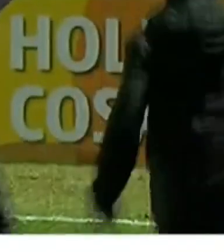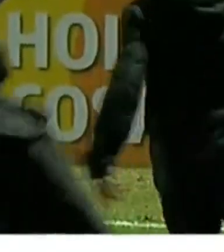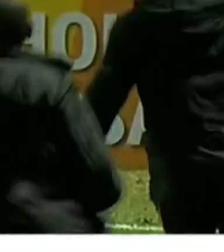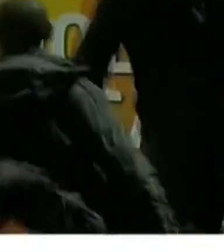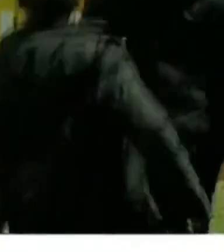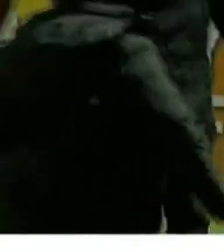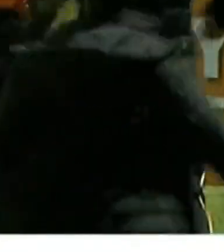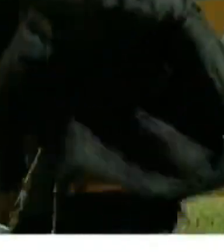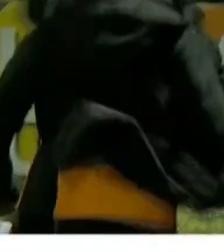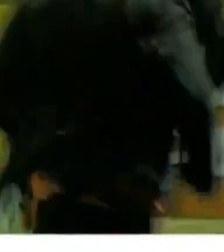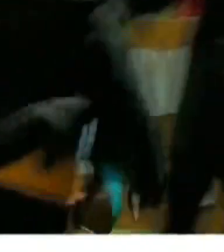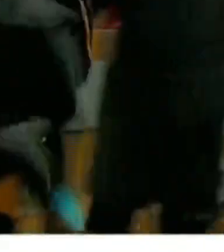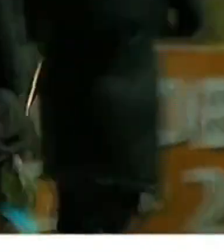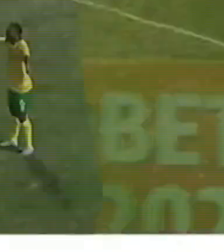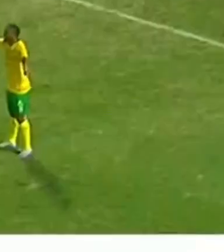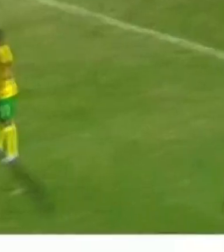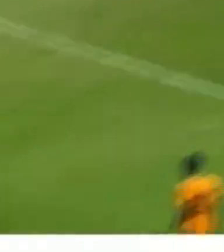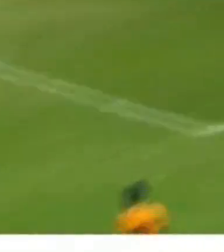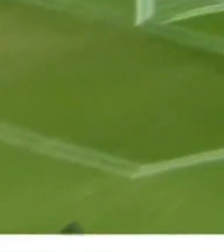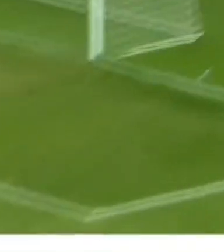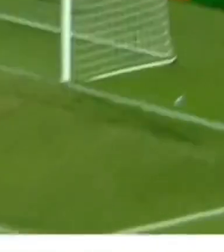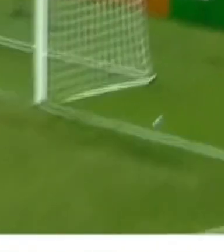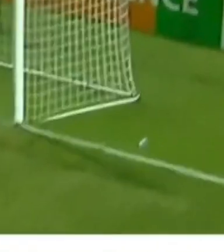Top draw.